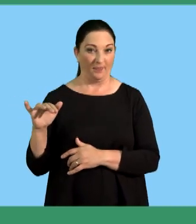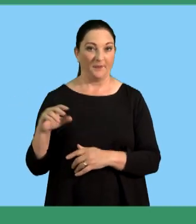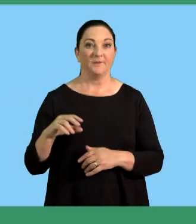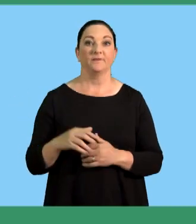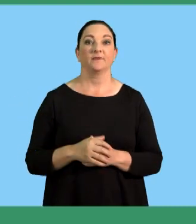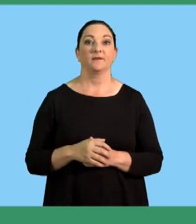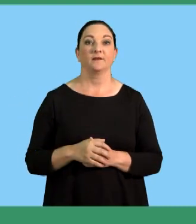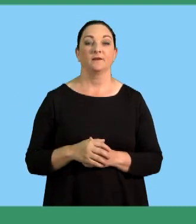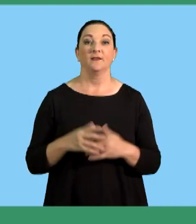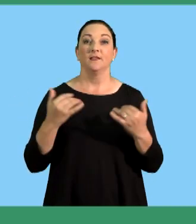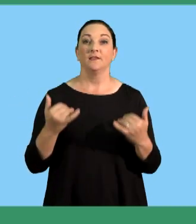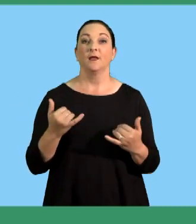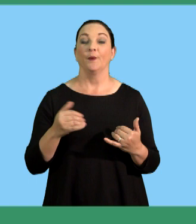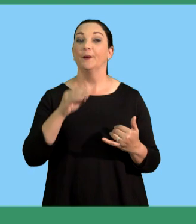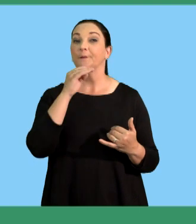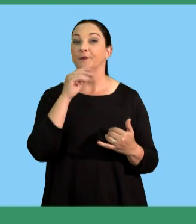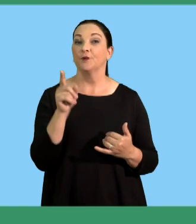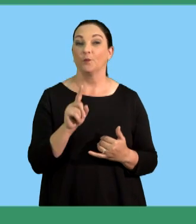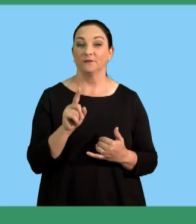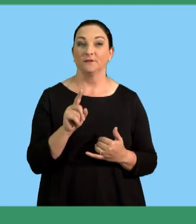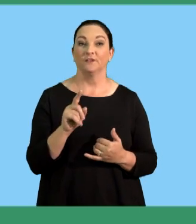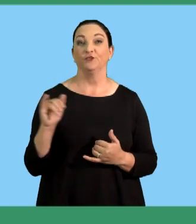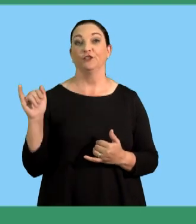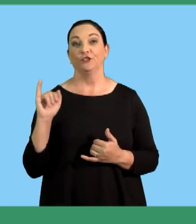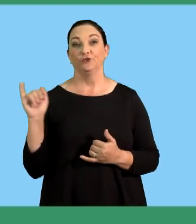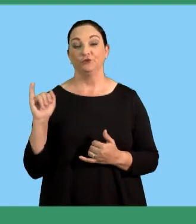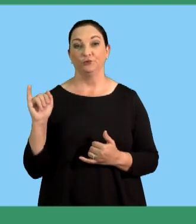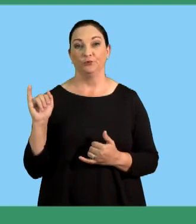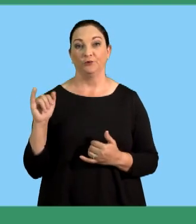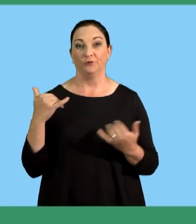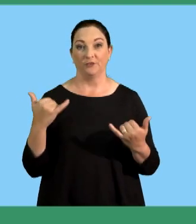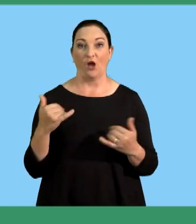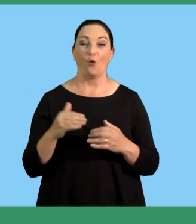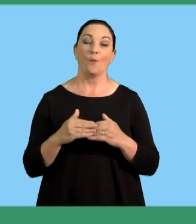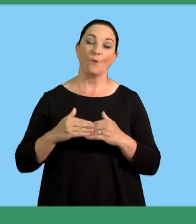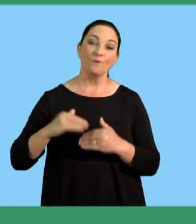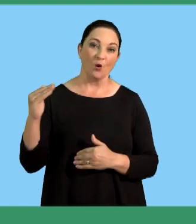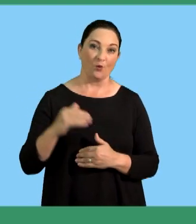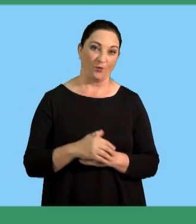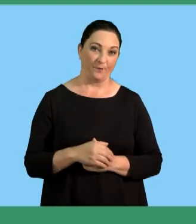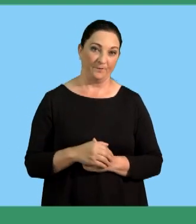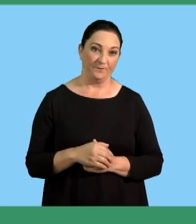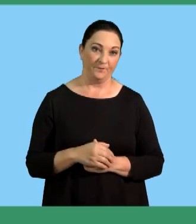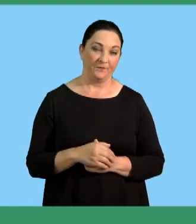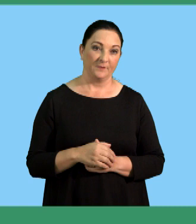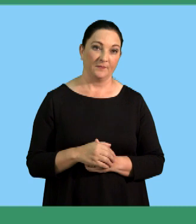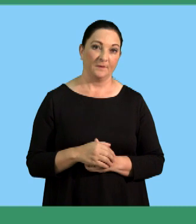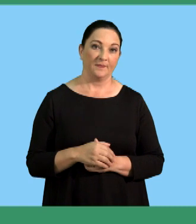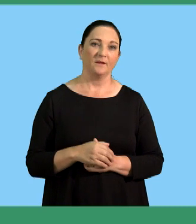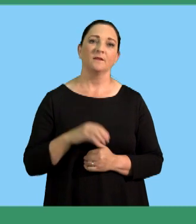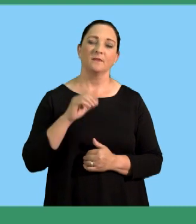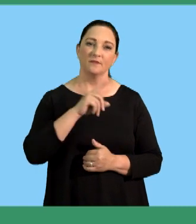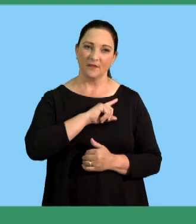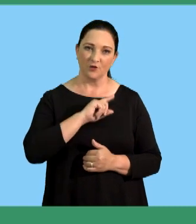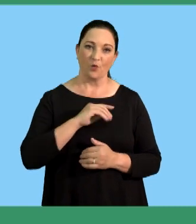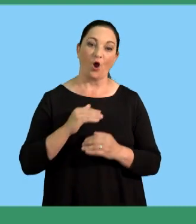million. So with that, this means now the insurance amount is more. So this means